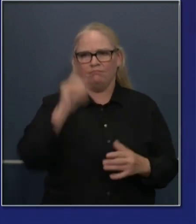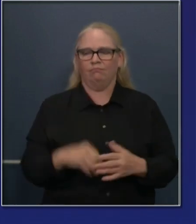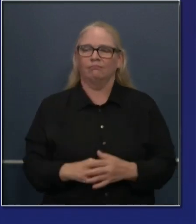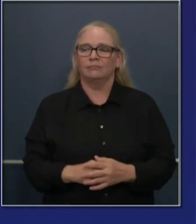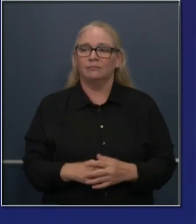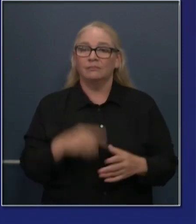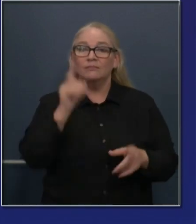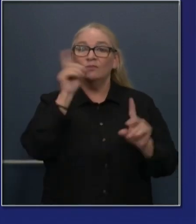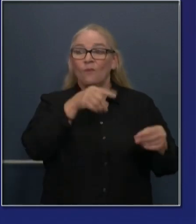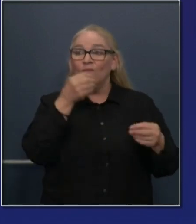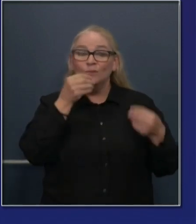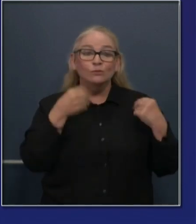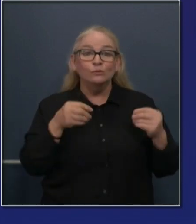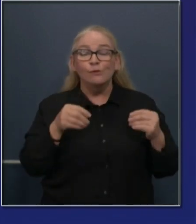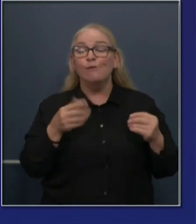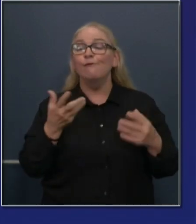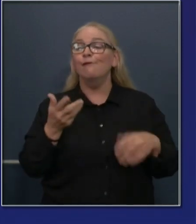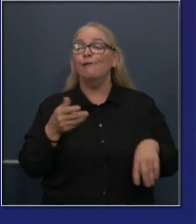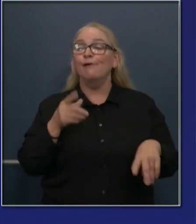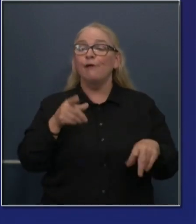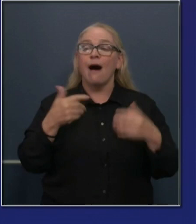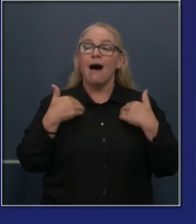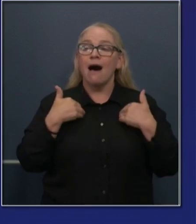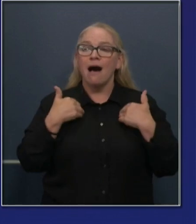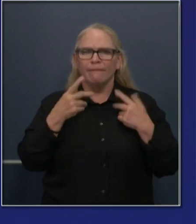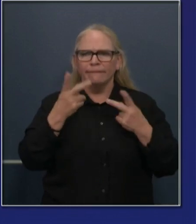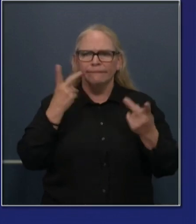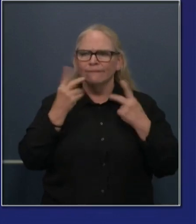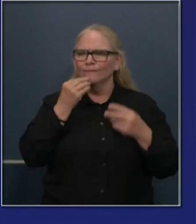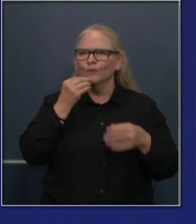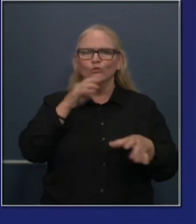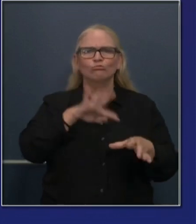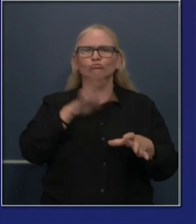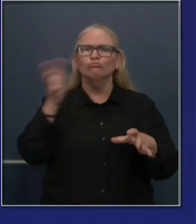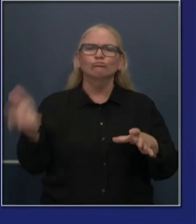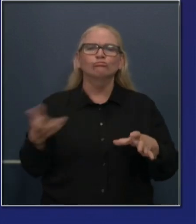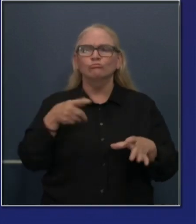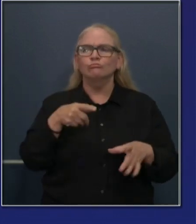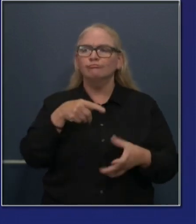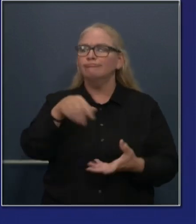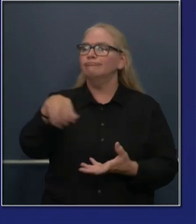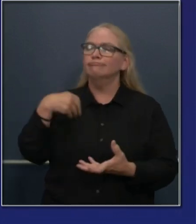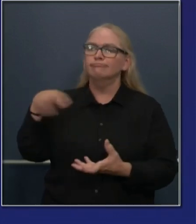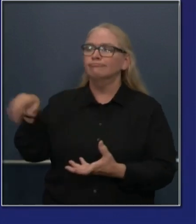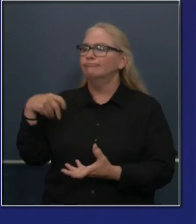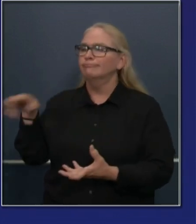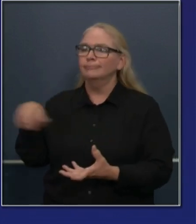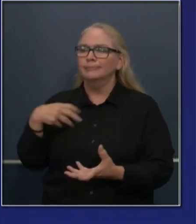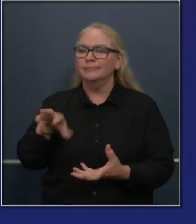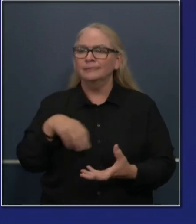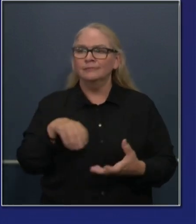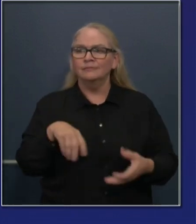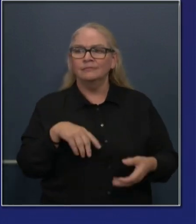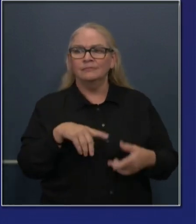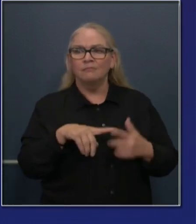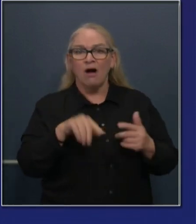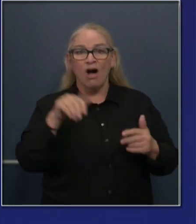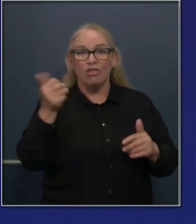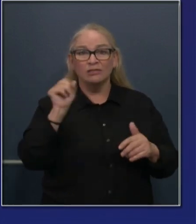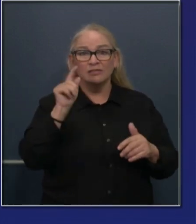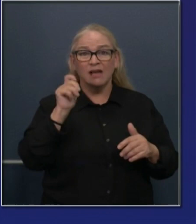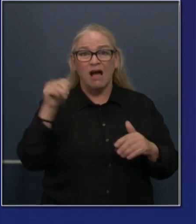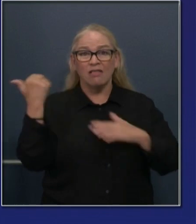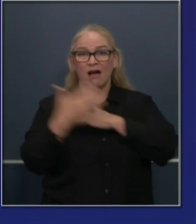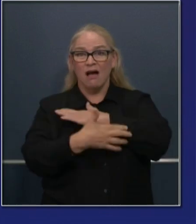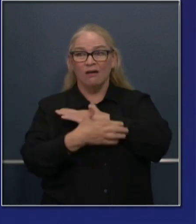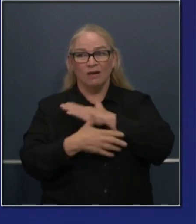store and you have the abundance that doesn't exist in almost any other part of the globe at the scale and scope it does